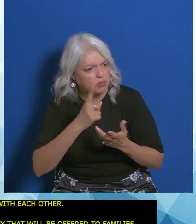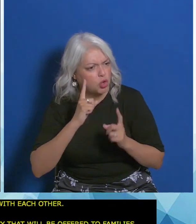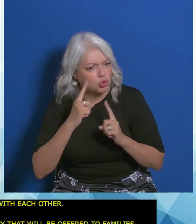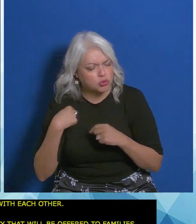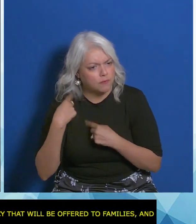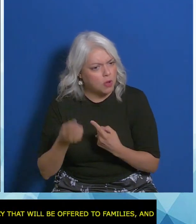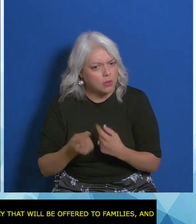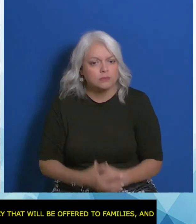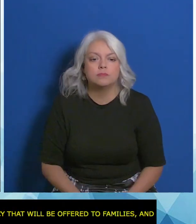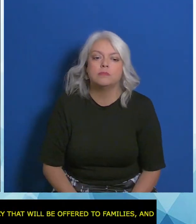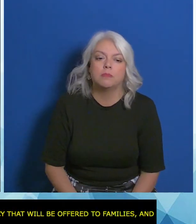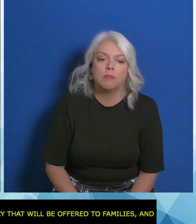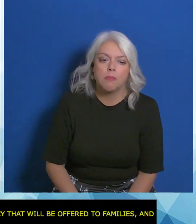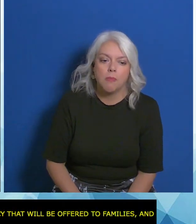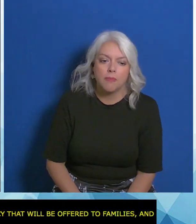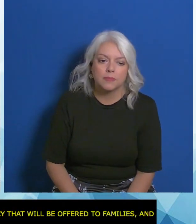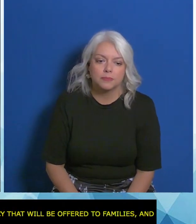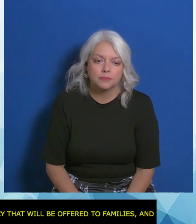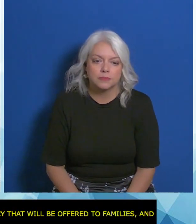so far?